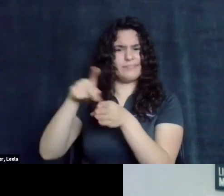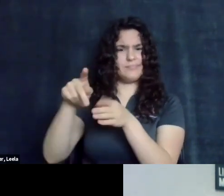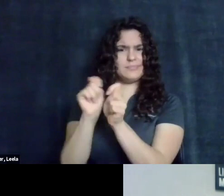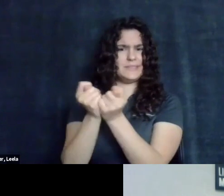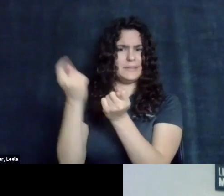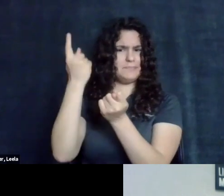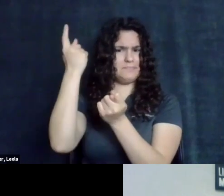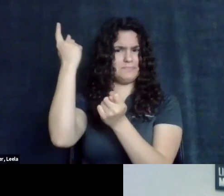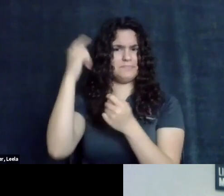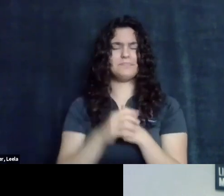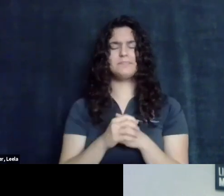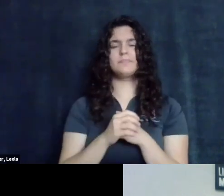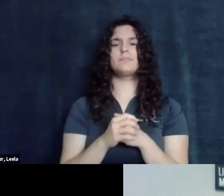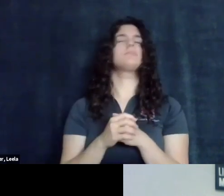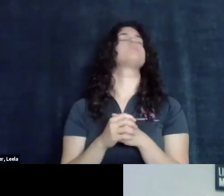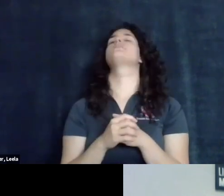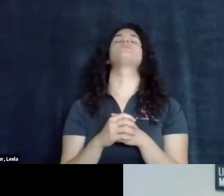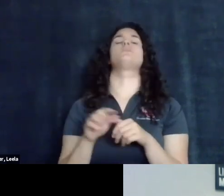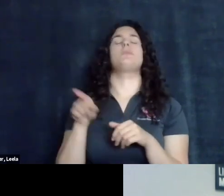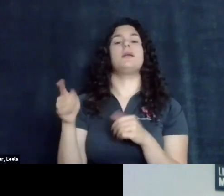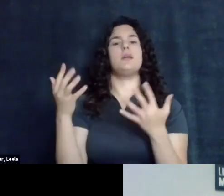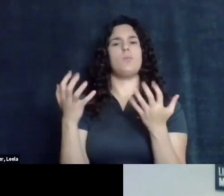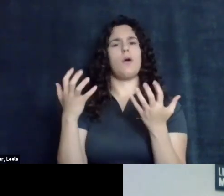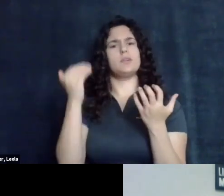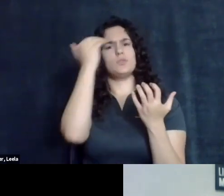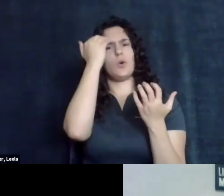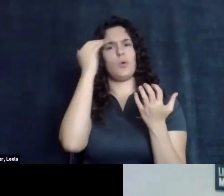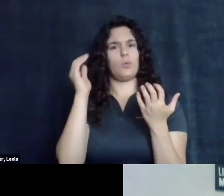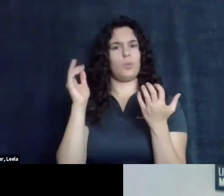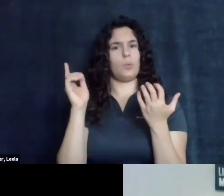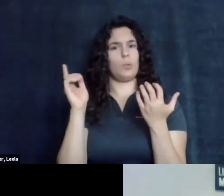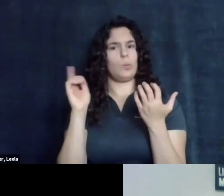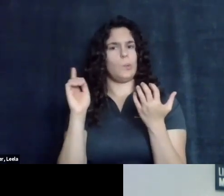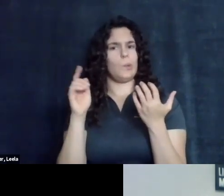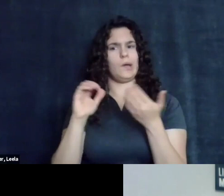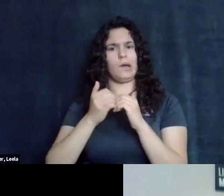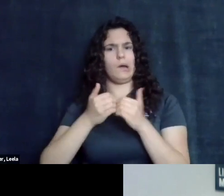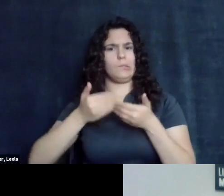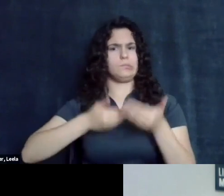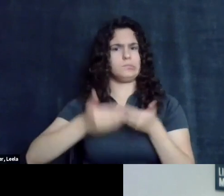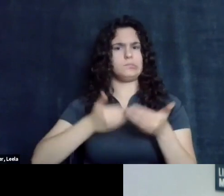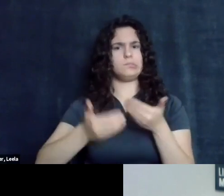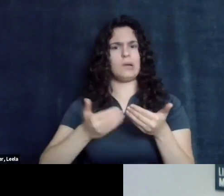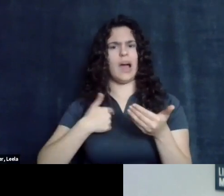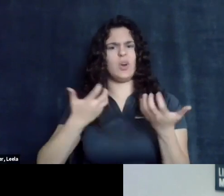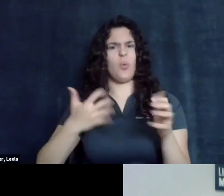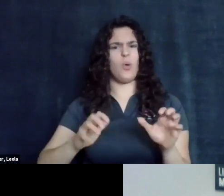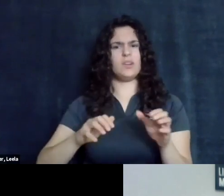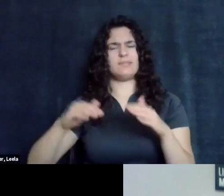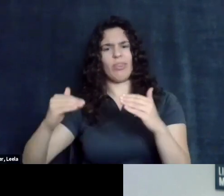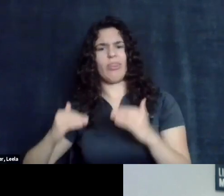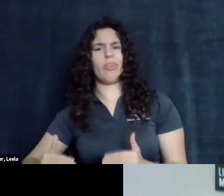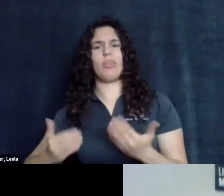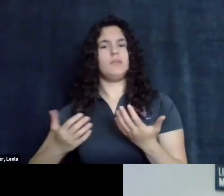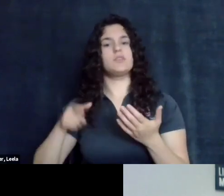quest was to find out players who fall by the wayside. So we were in market research, you analyze data. So we did a very